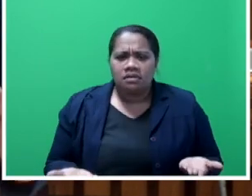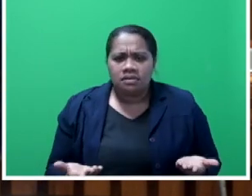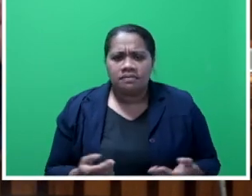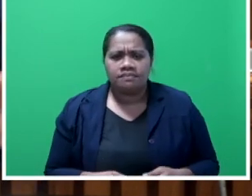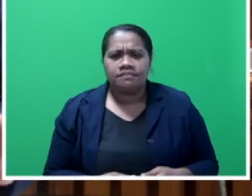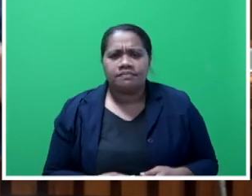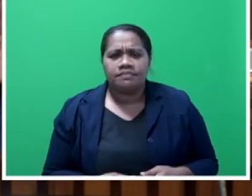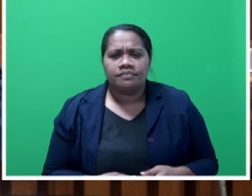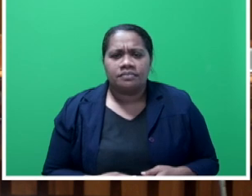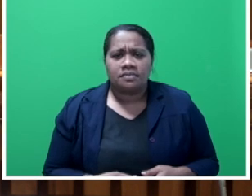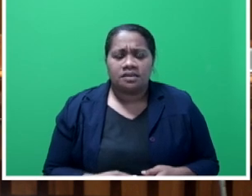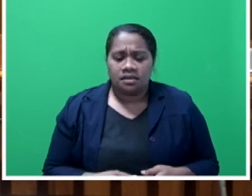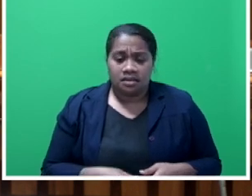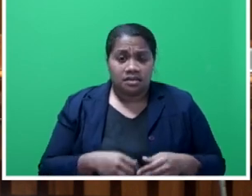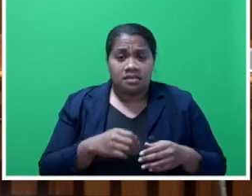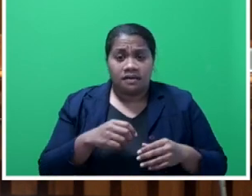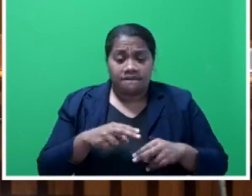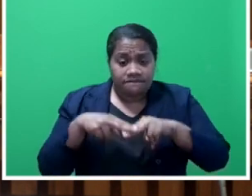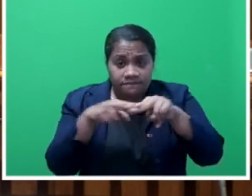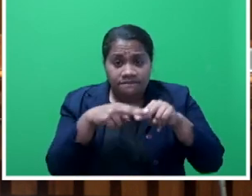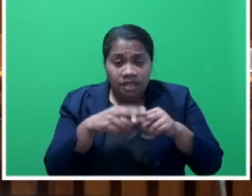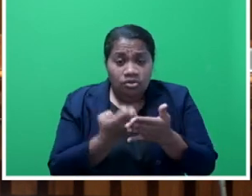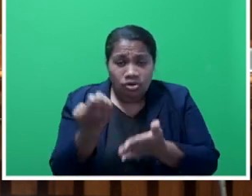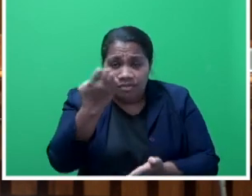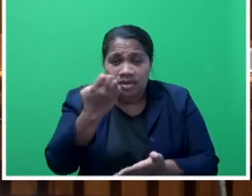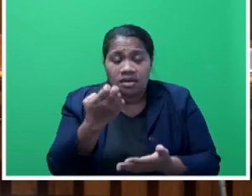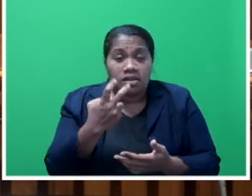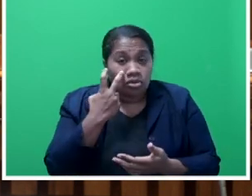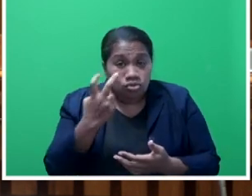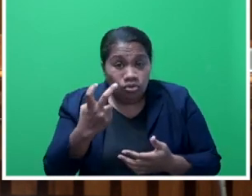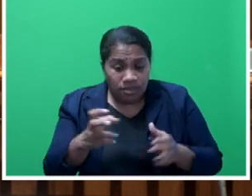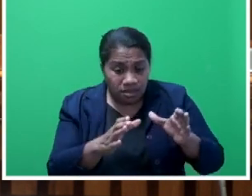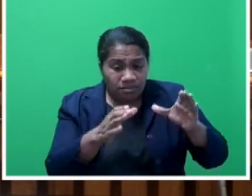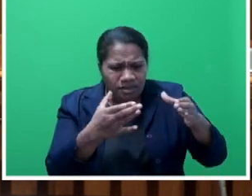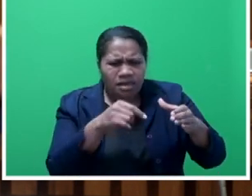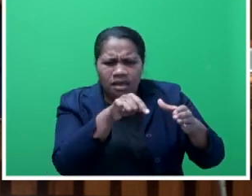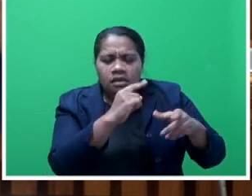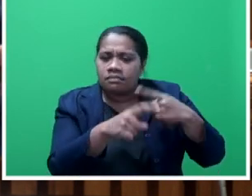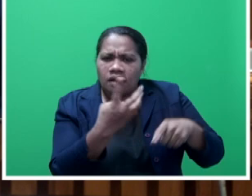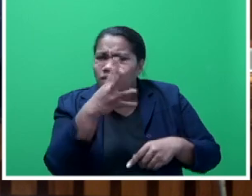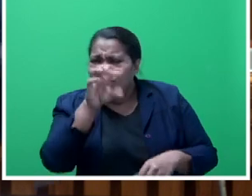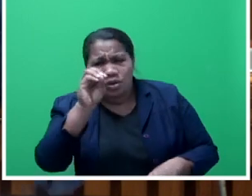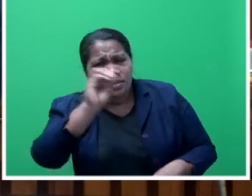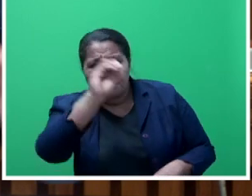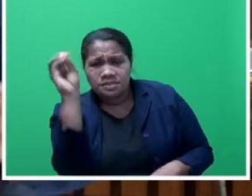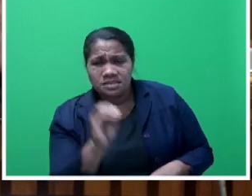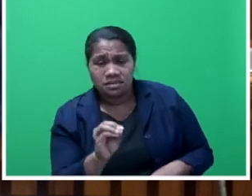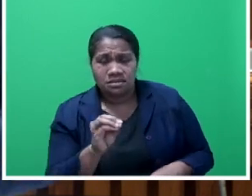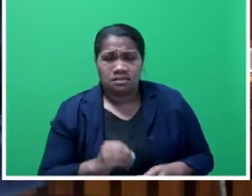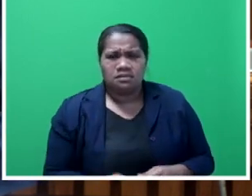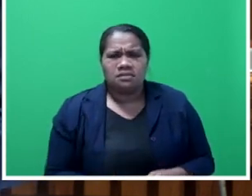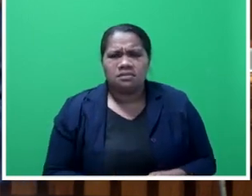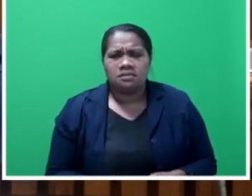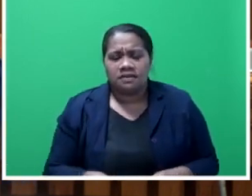the Fijian economy on the tourism sector is about 40%. The reliance of thousands of tens of thousands